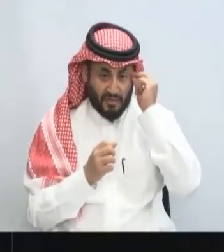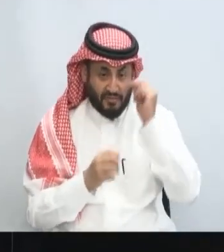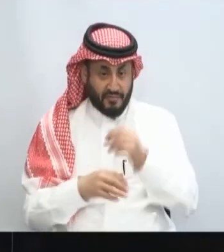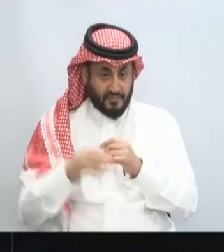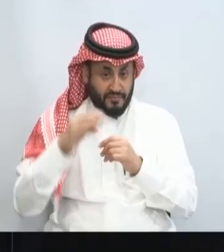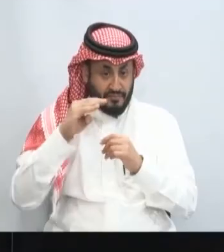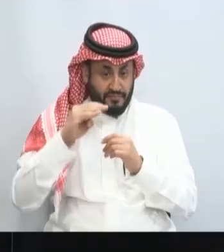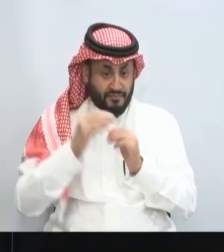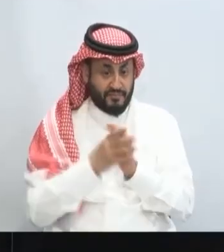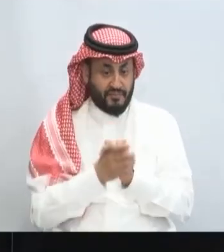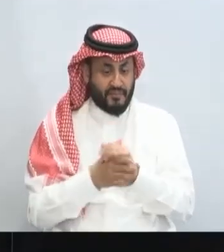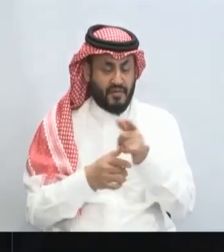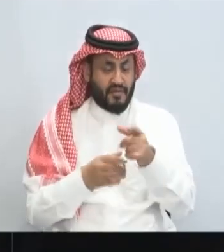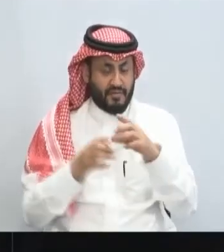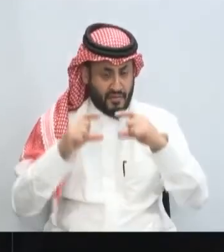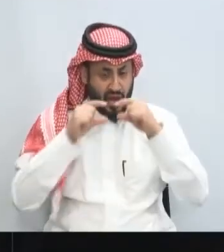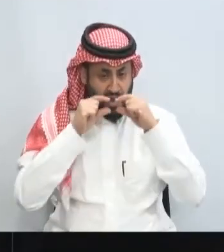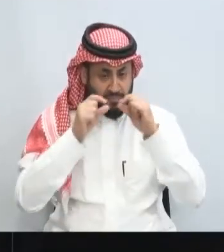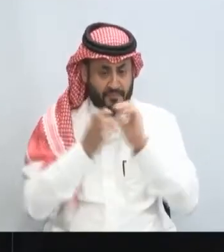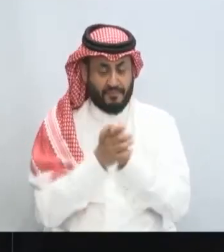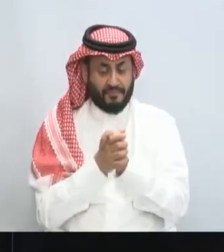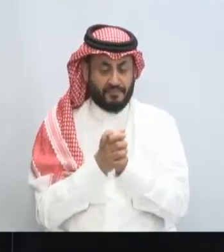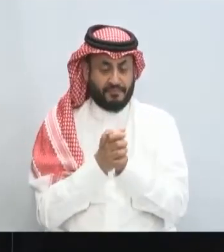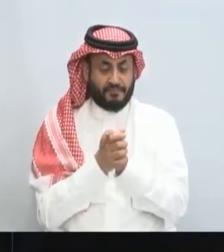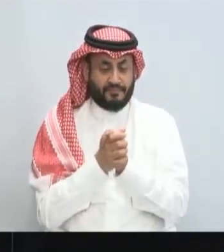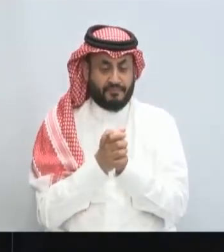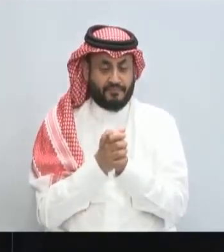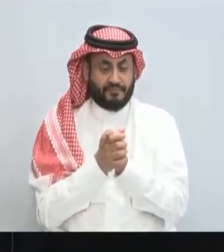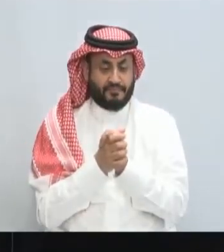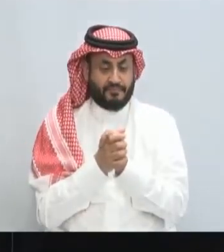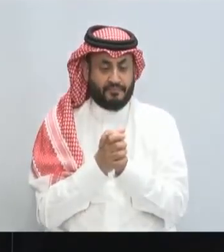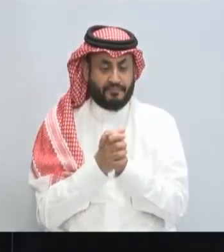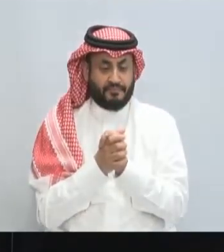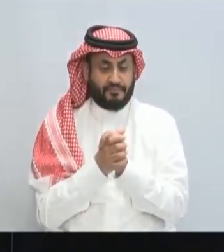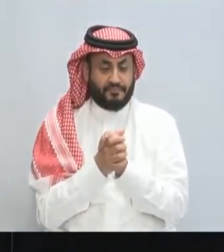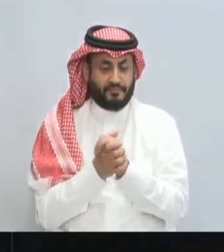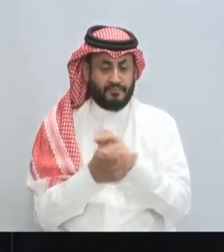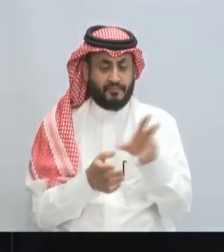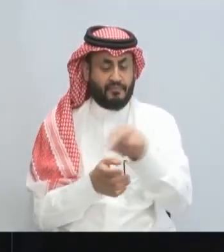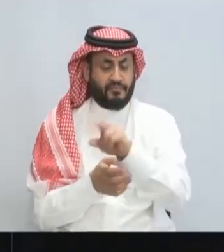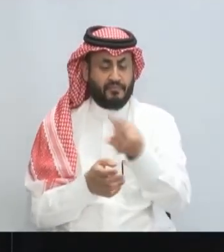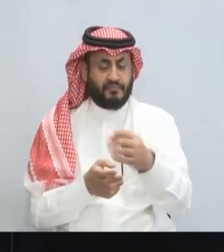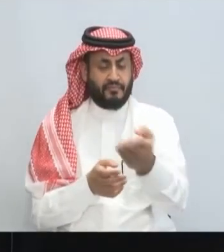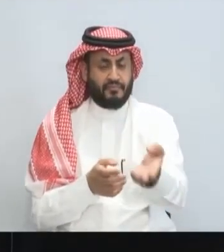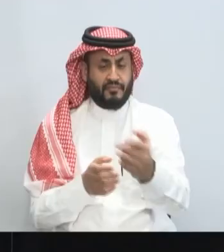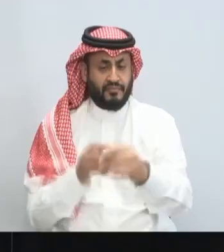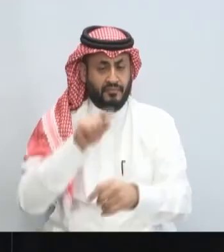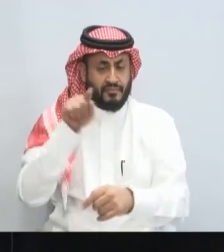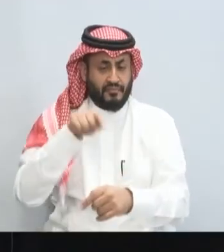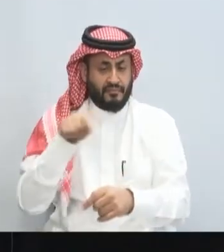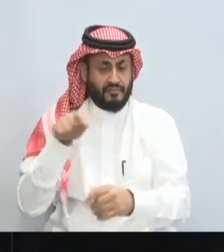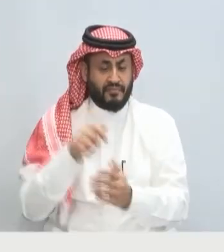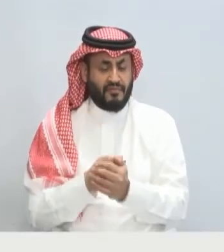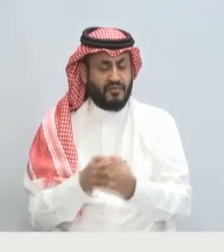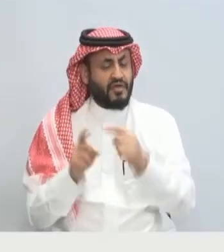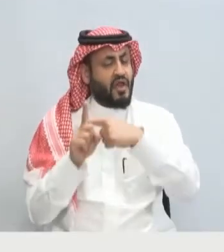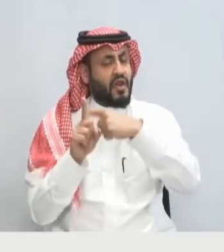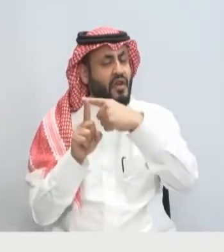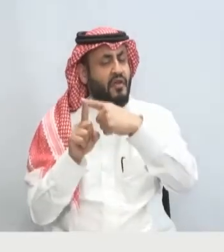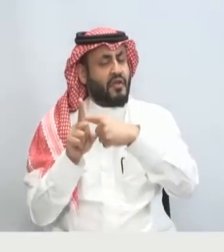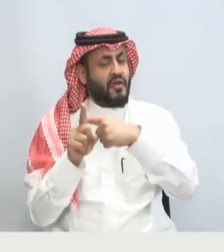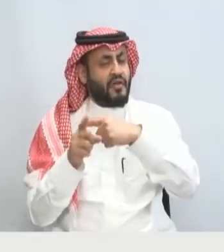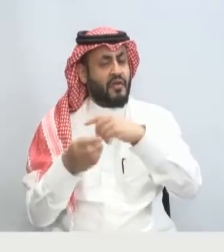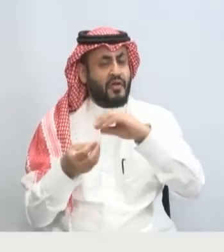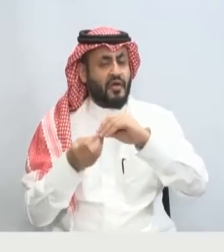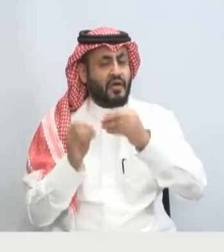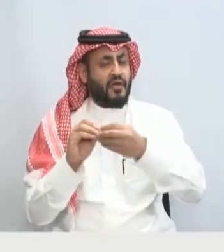is finally will be a sandwich. We can have similar question to this. Is it cold? What color